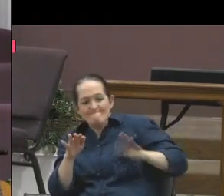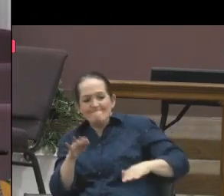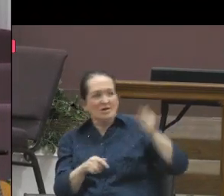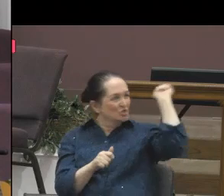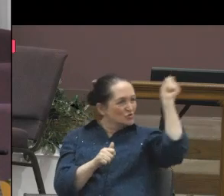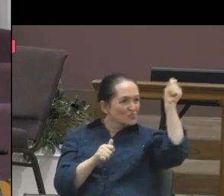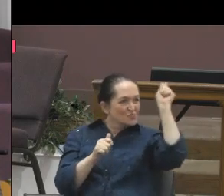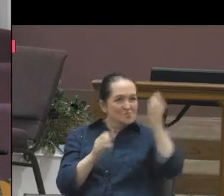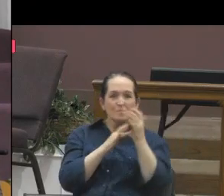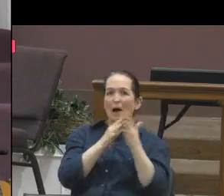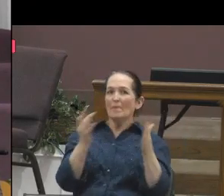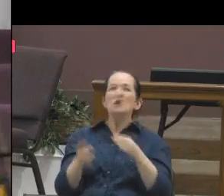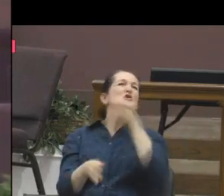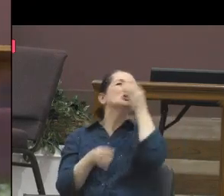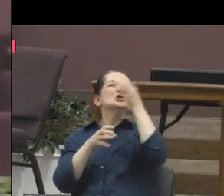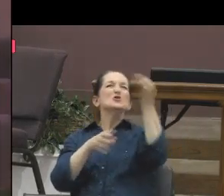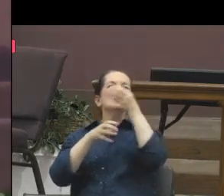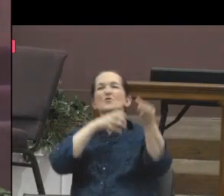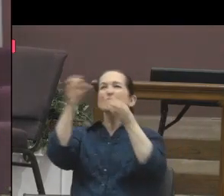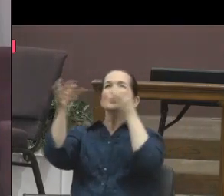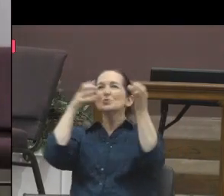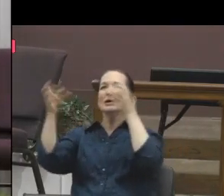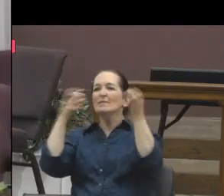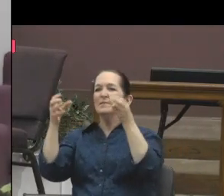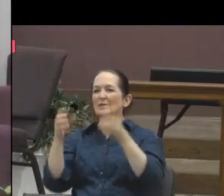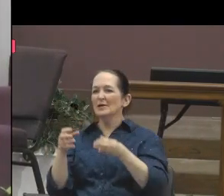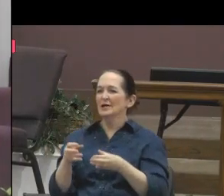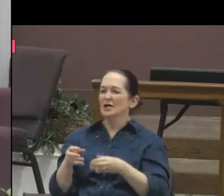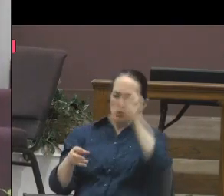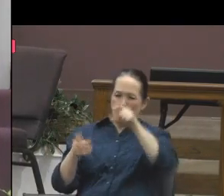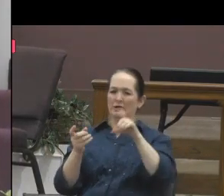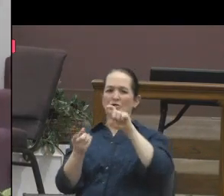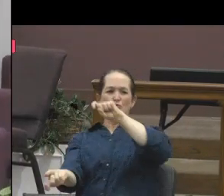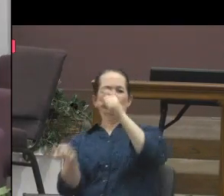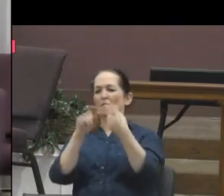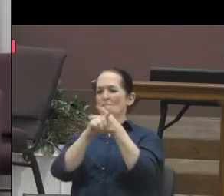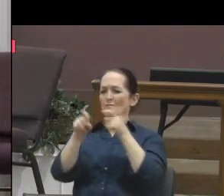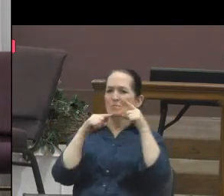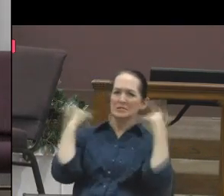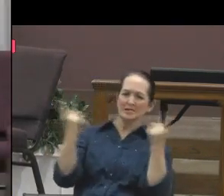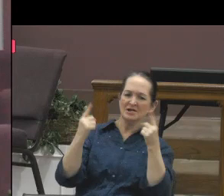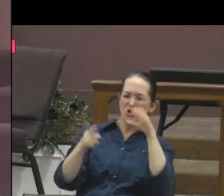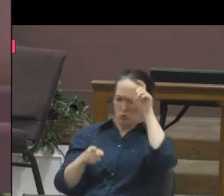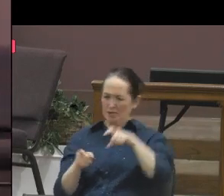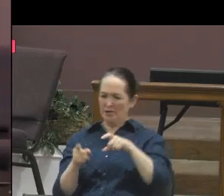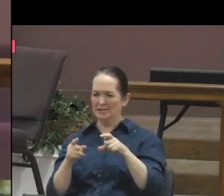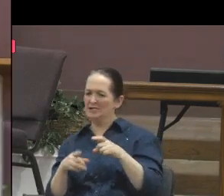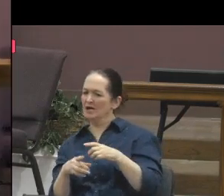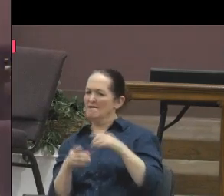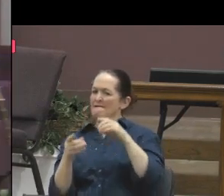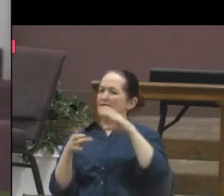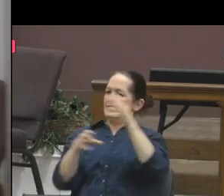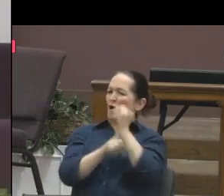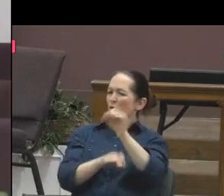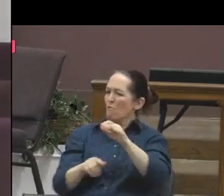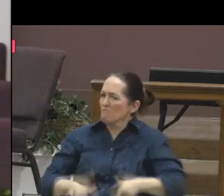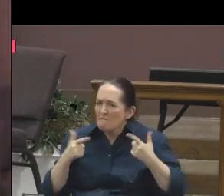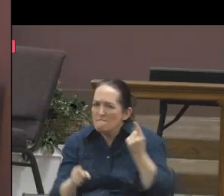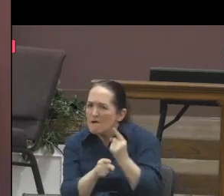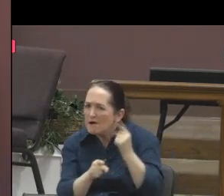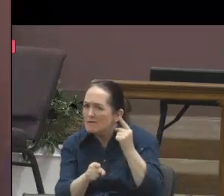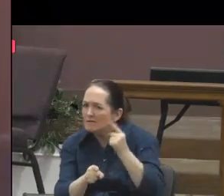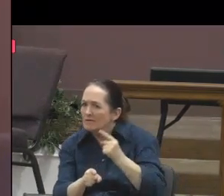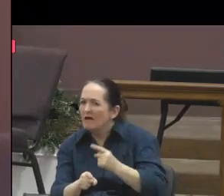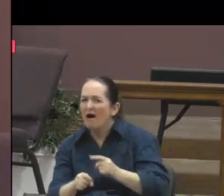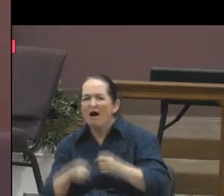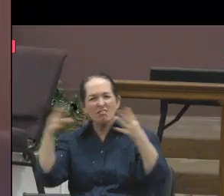Bible and yelling and screaming it, and you need to turn from your sin and you need to get your life right and you need to. And it